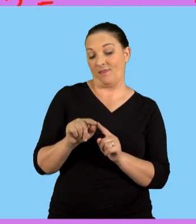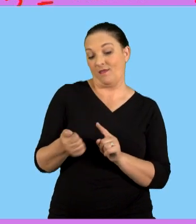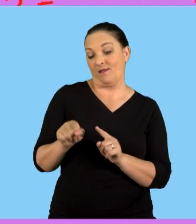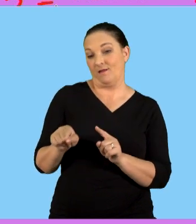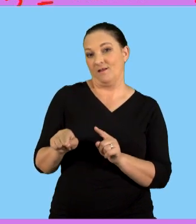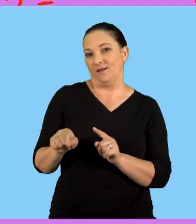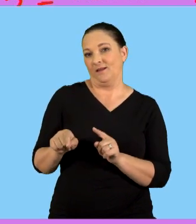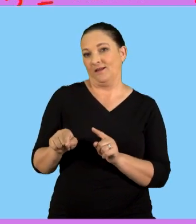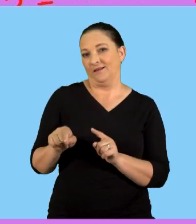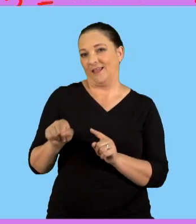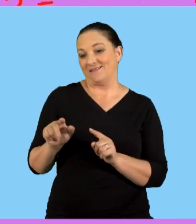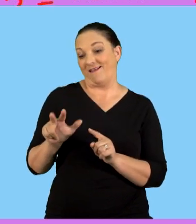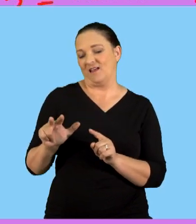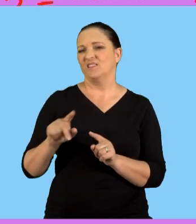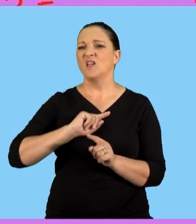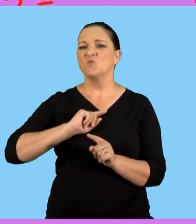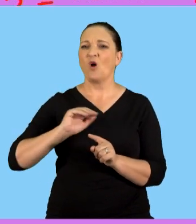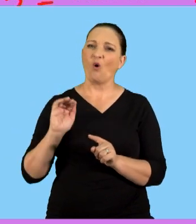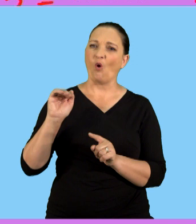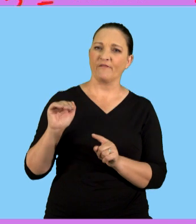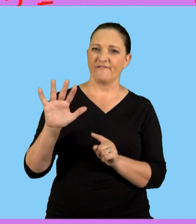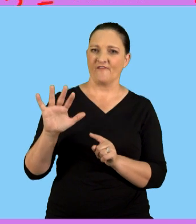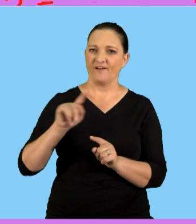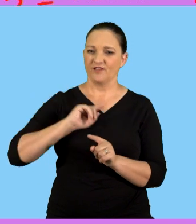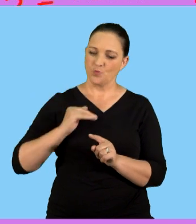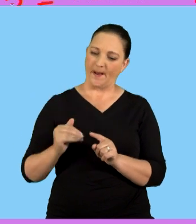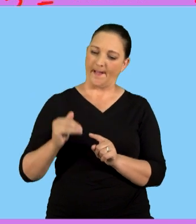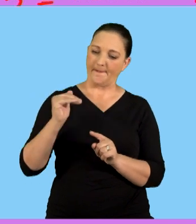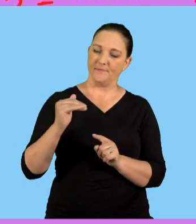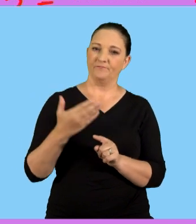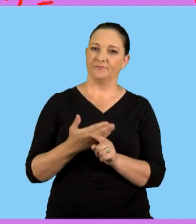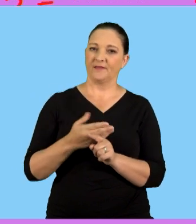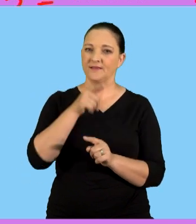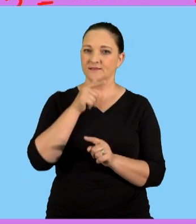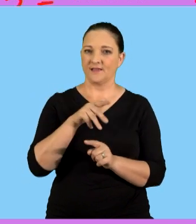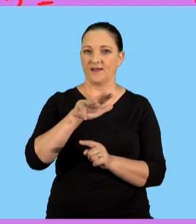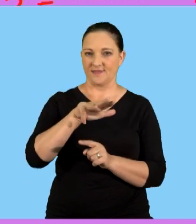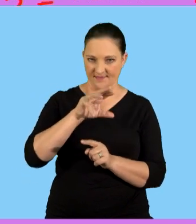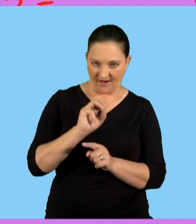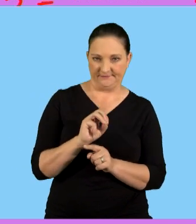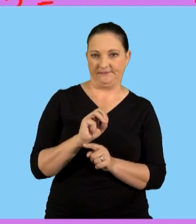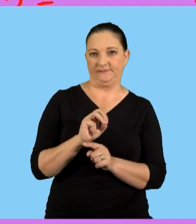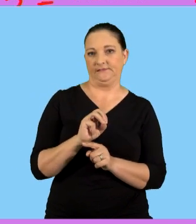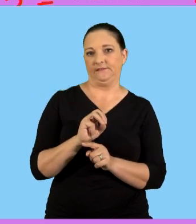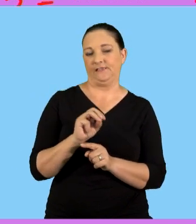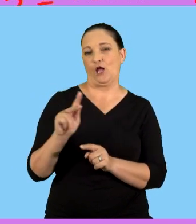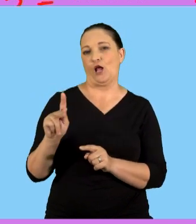than 5. No, it's 8. So therefore, if I round this off, 89 now becomes